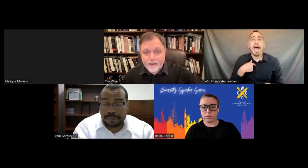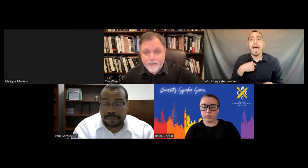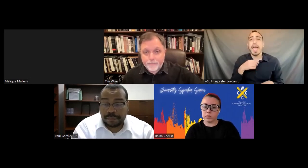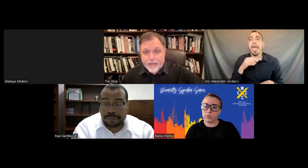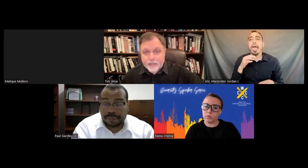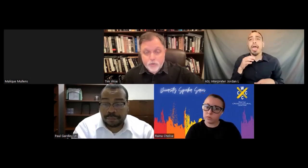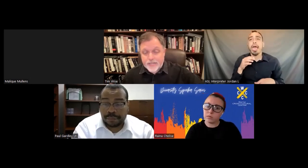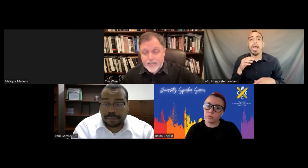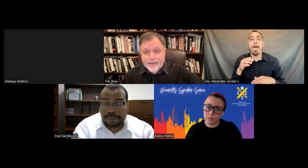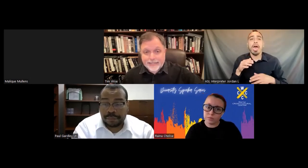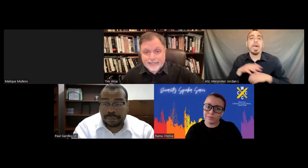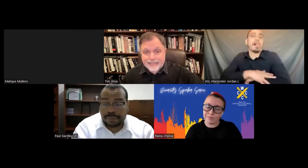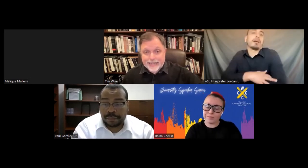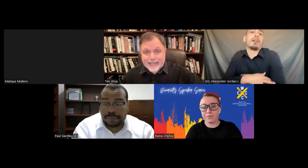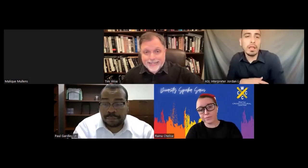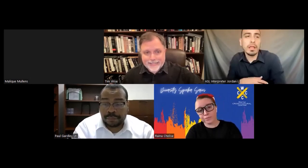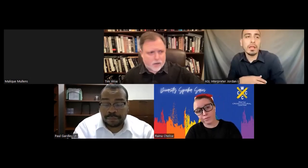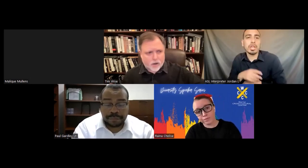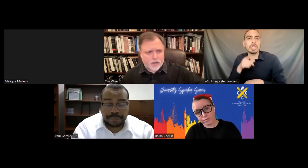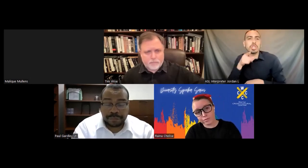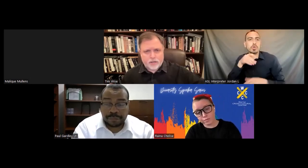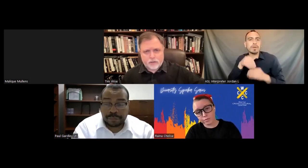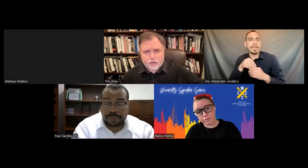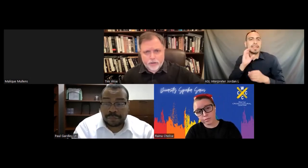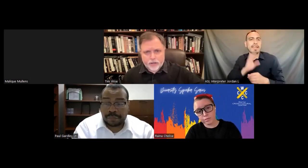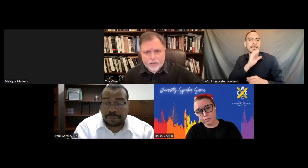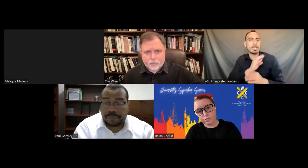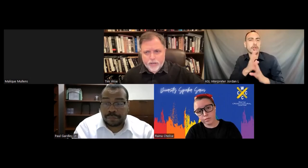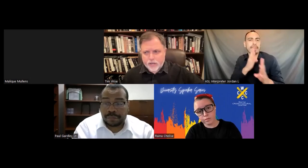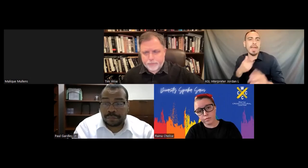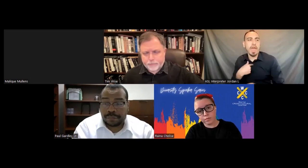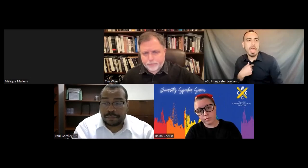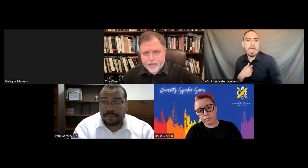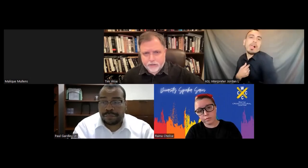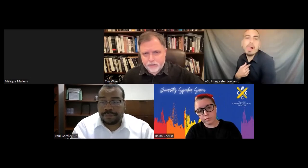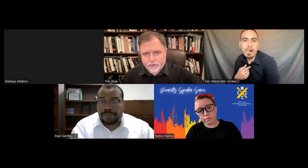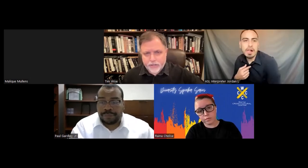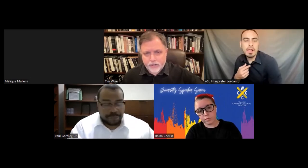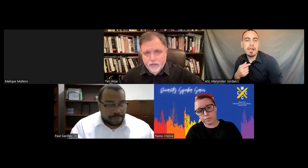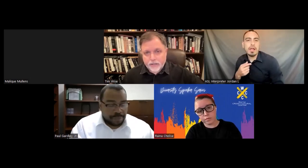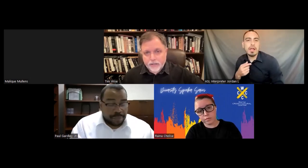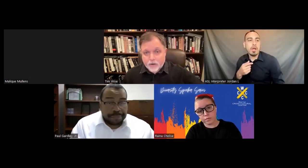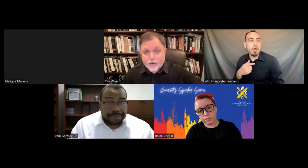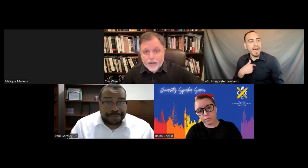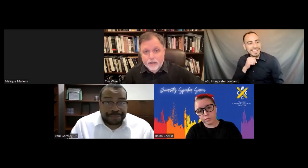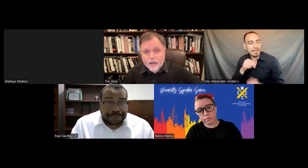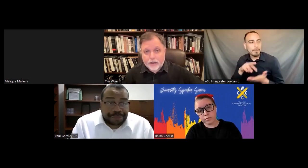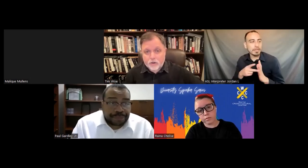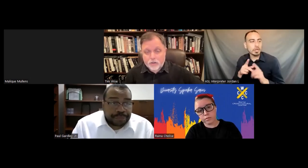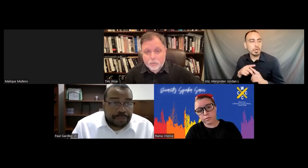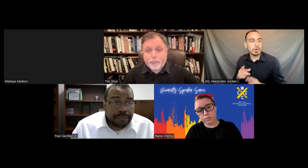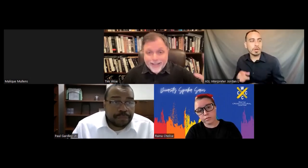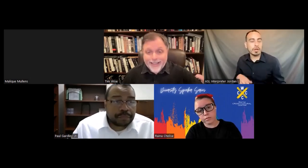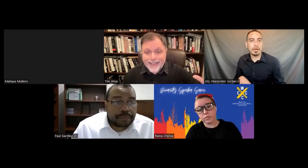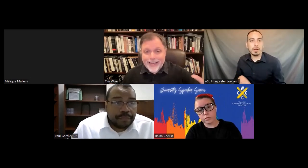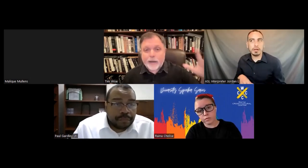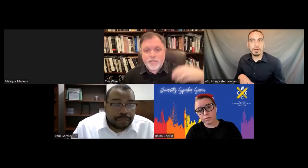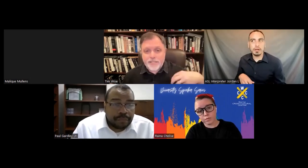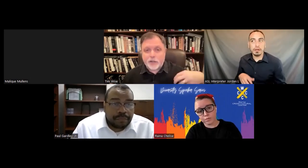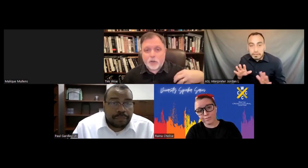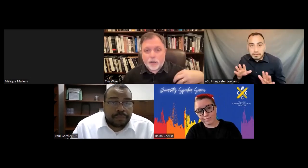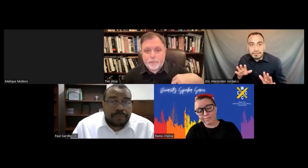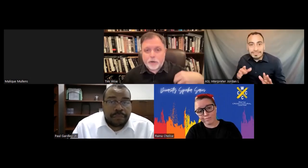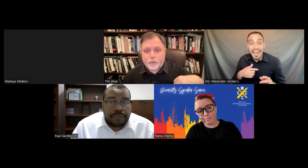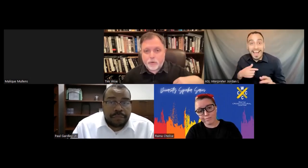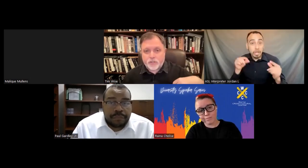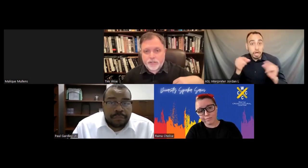line and you say that I did it, I can't say, "Oh, I didn't mean to do it. I didn't wake up and plan on doing it." Like, no, I hurt you, but I'm